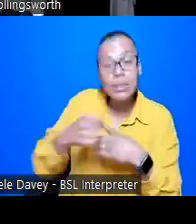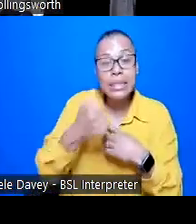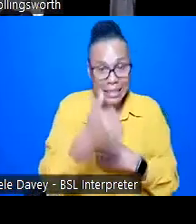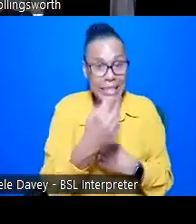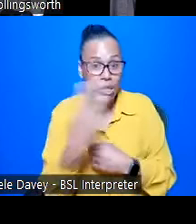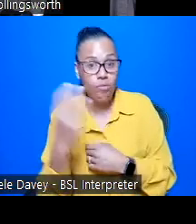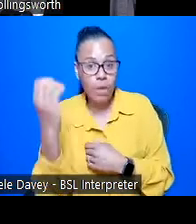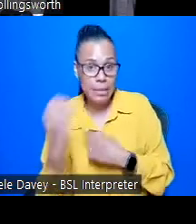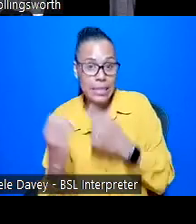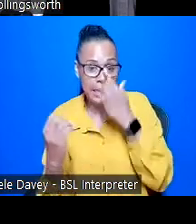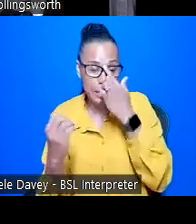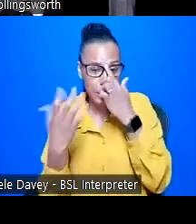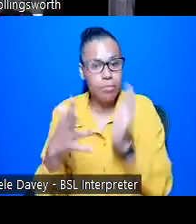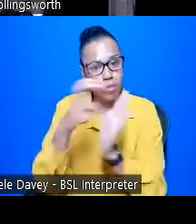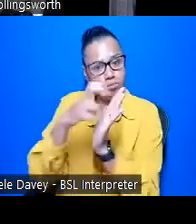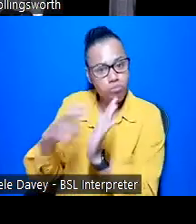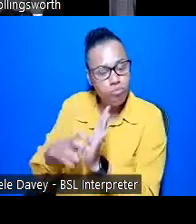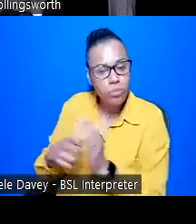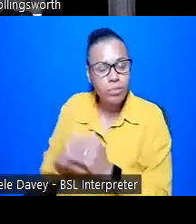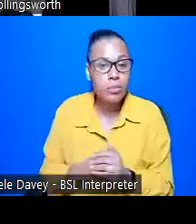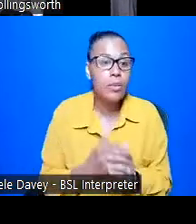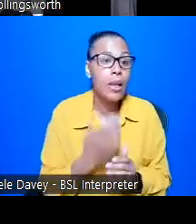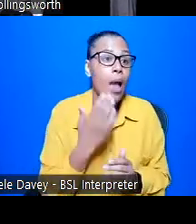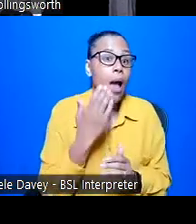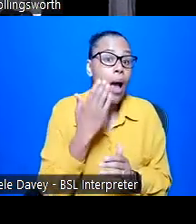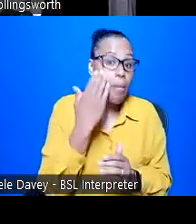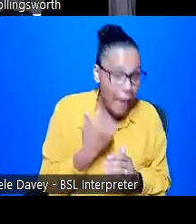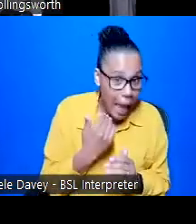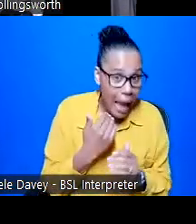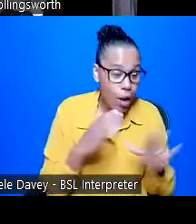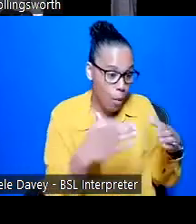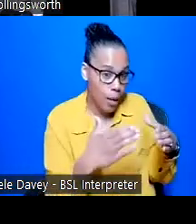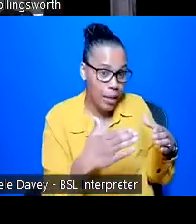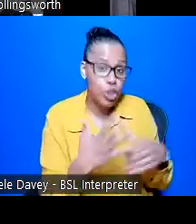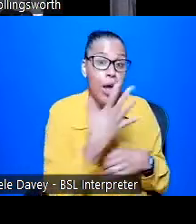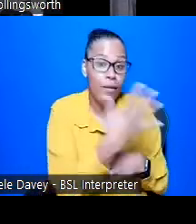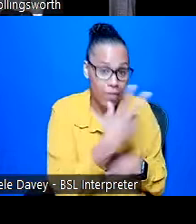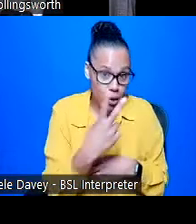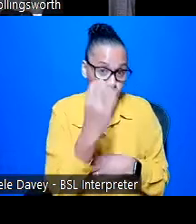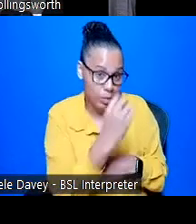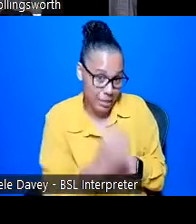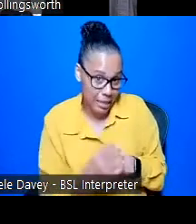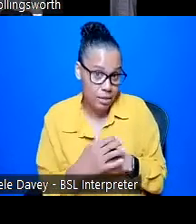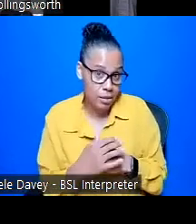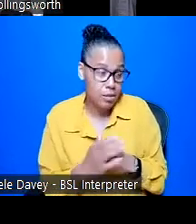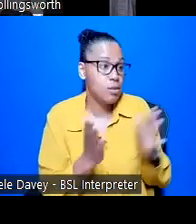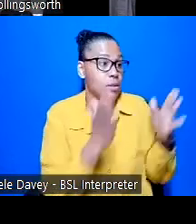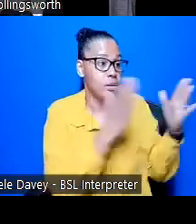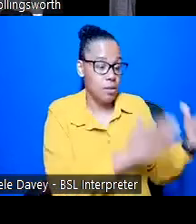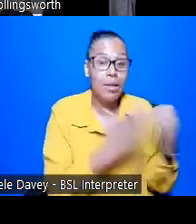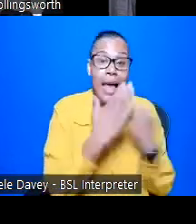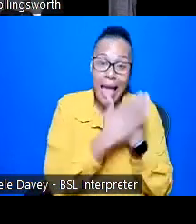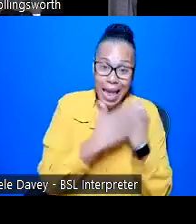fact registered. Among our Black population, it was 52%, and among the Asian population, it